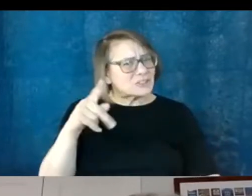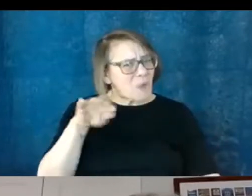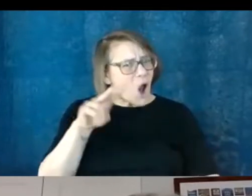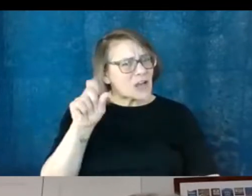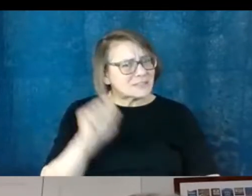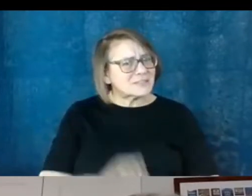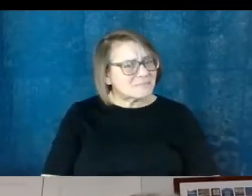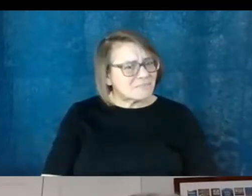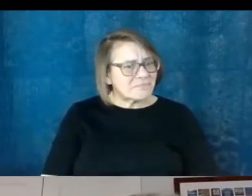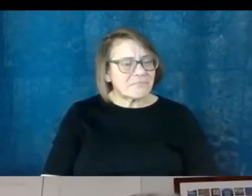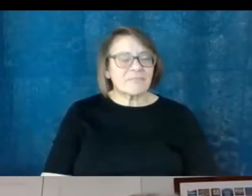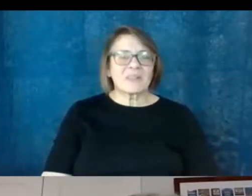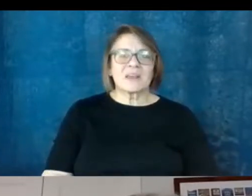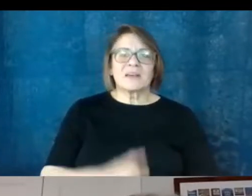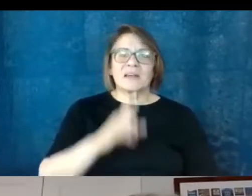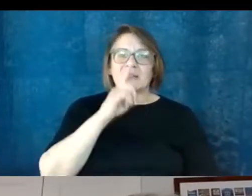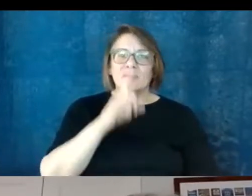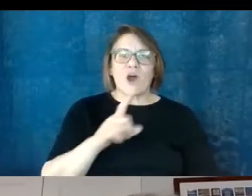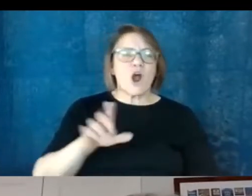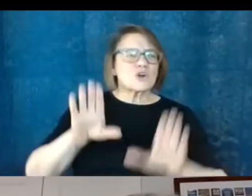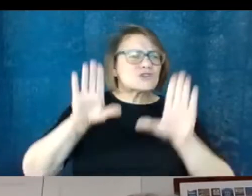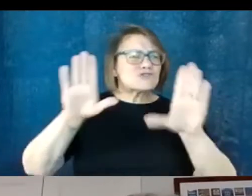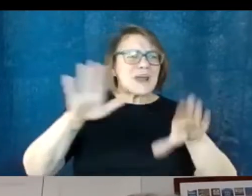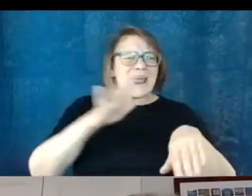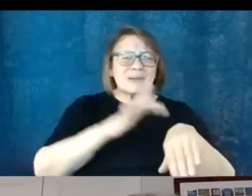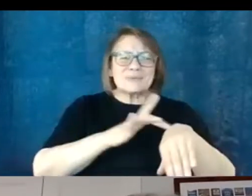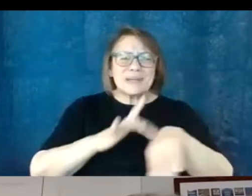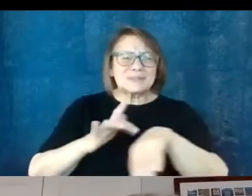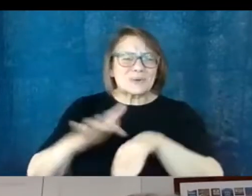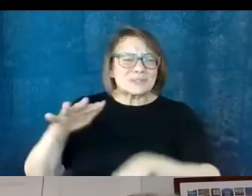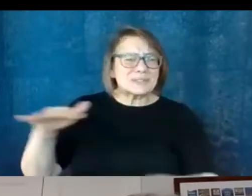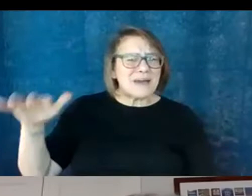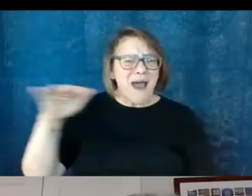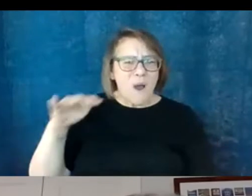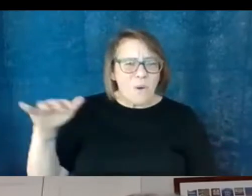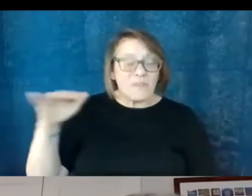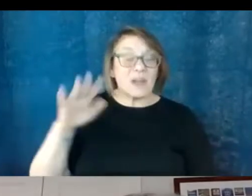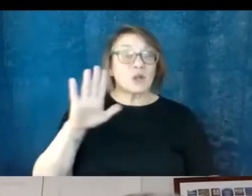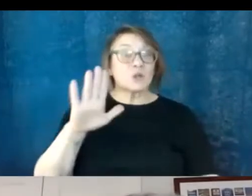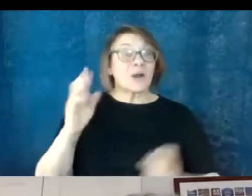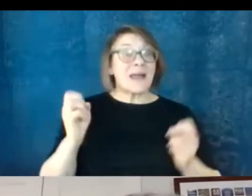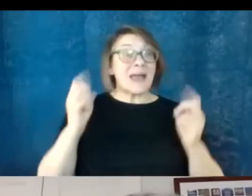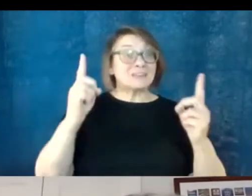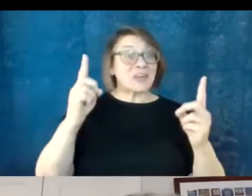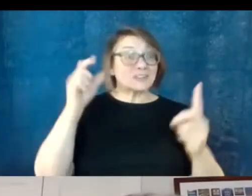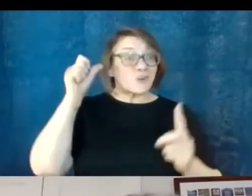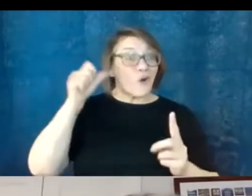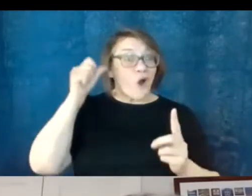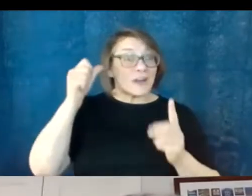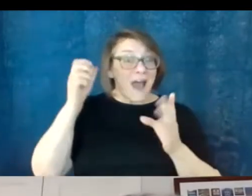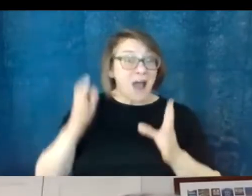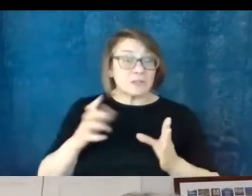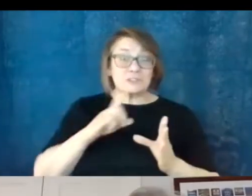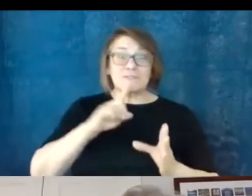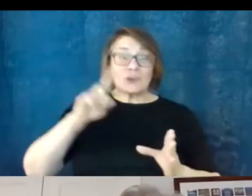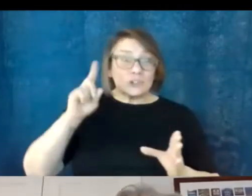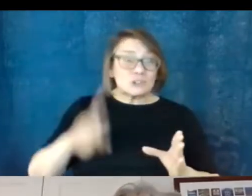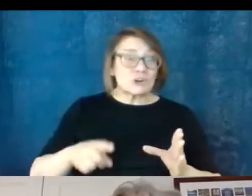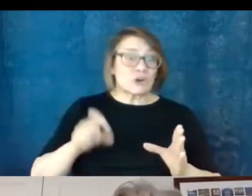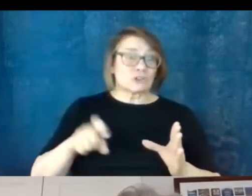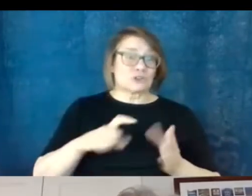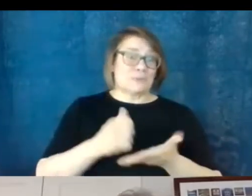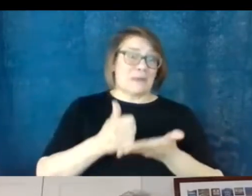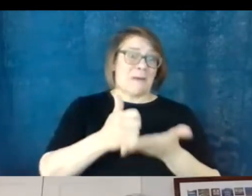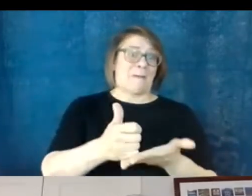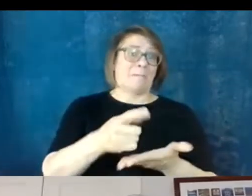so, there are great resources out there. Your educational audiologist for sure should be able to help you